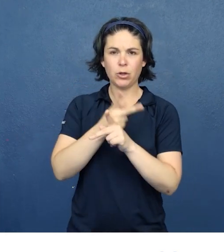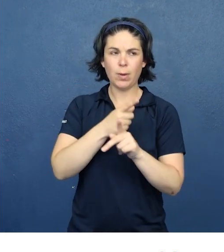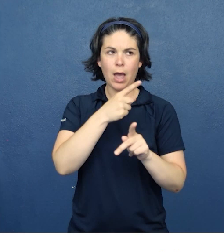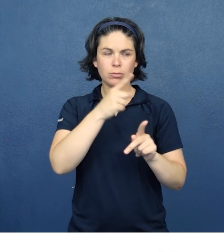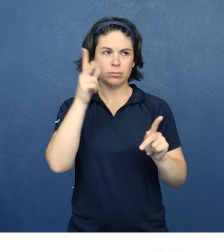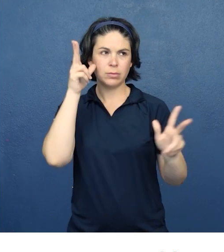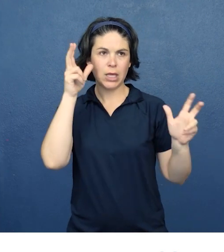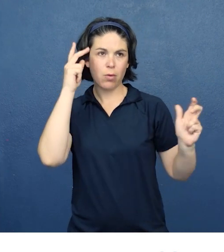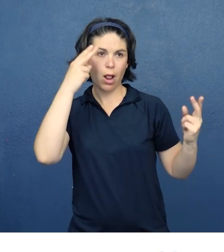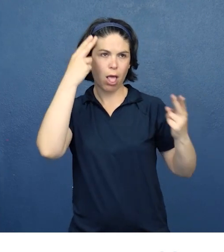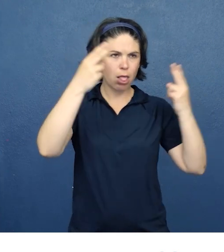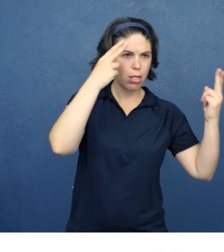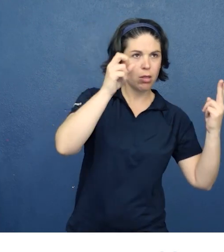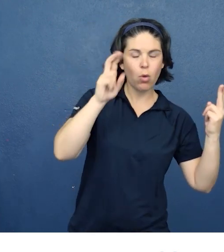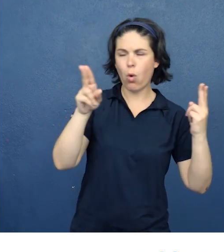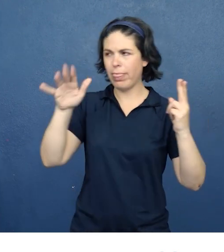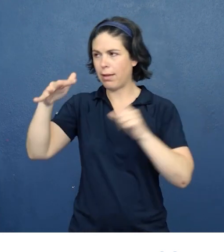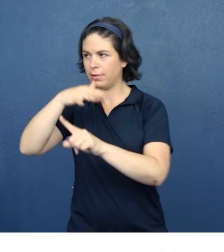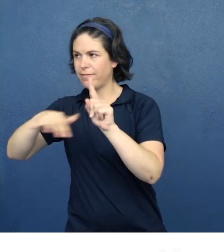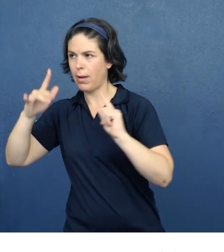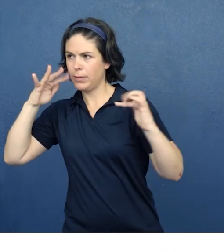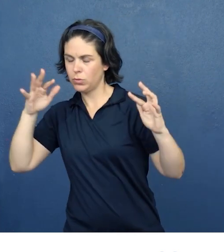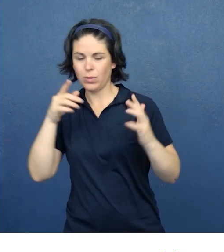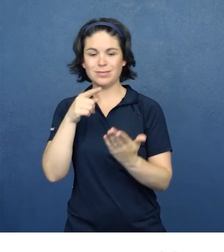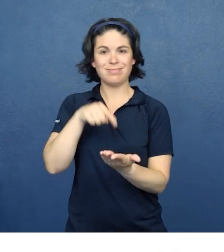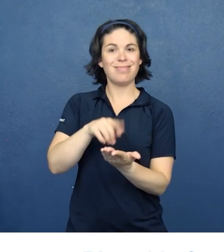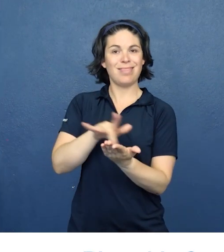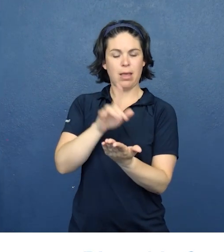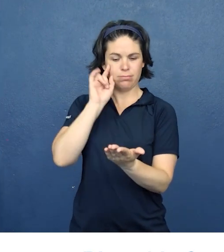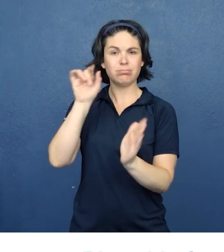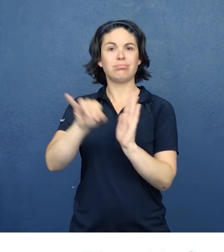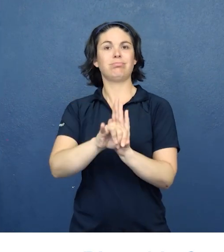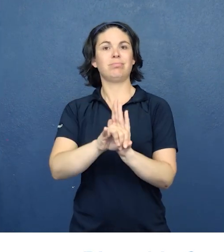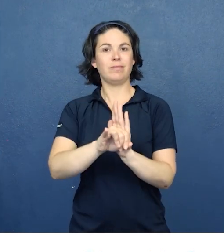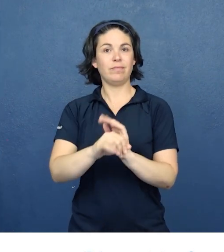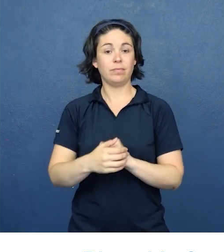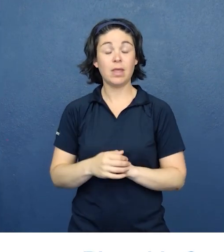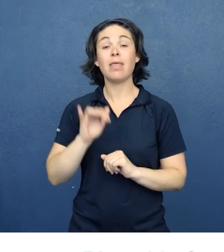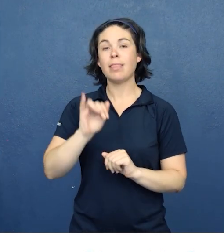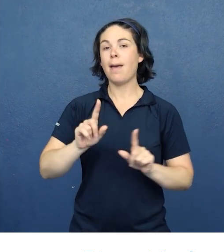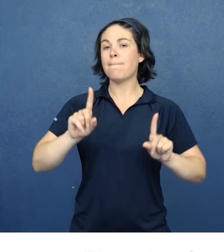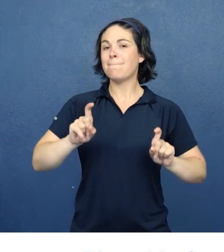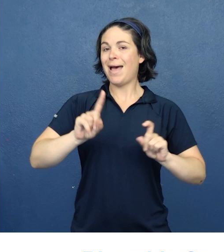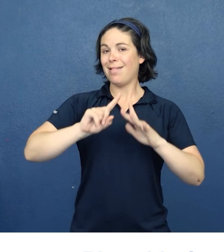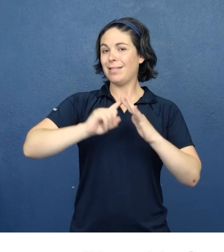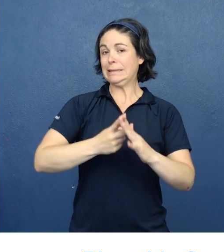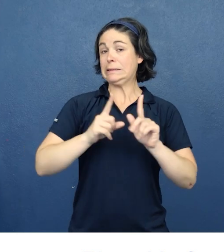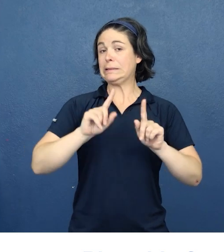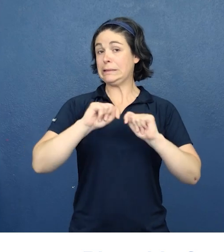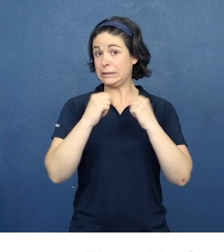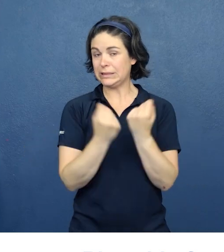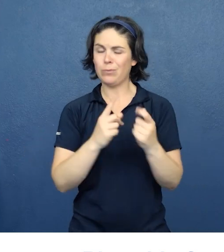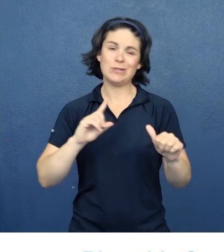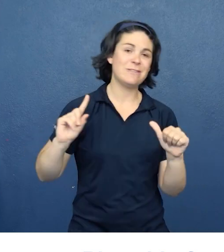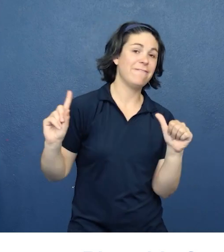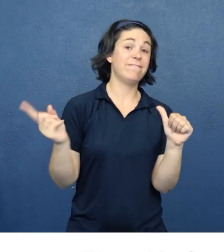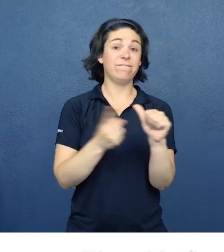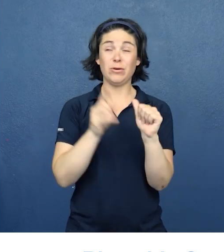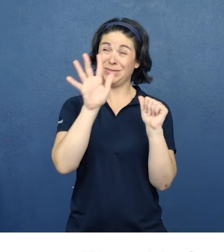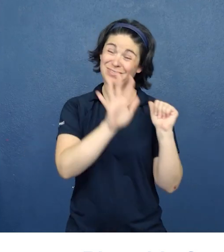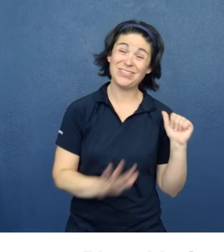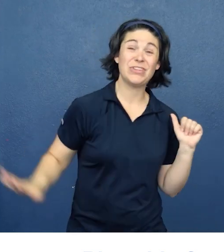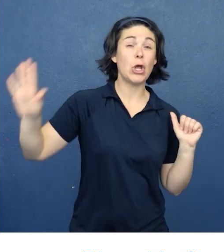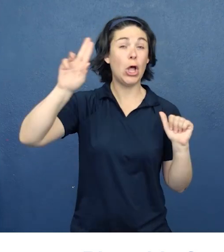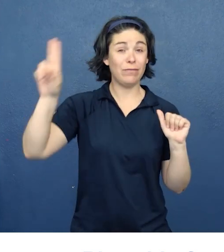auditory hallucinations and environmental sounds. Riverside County's pilot team is the first in the United States